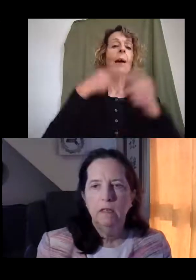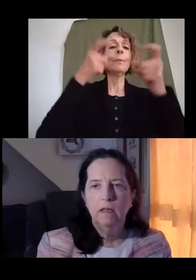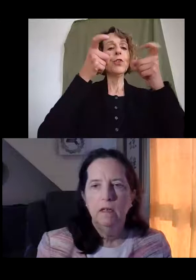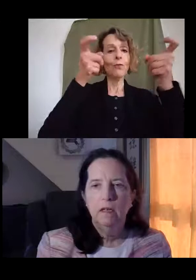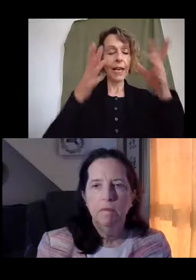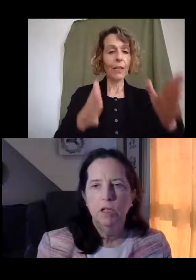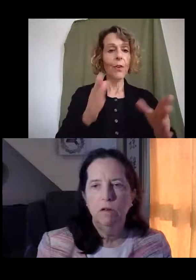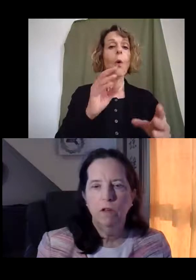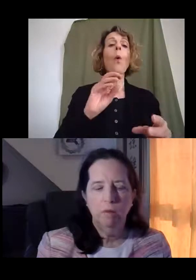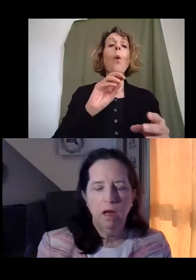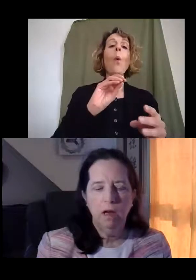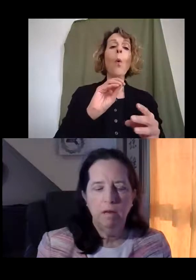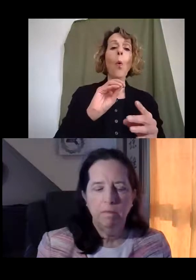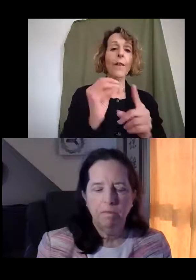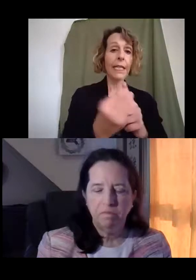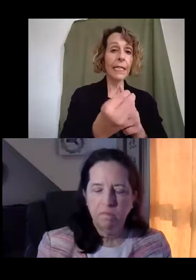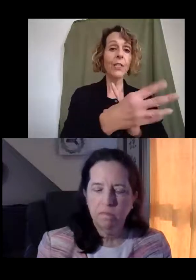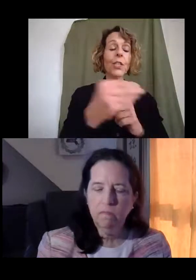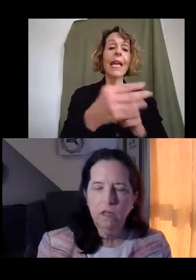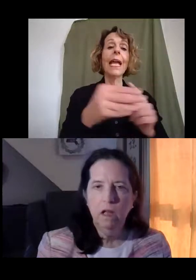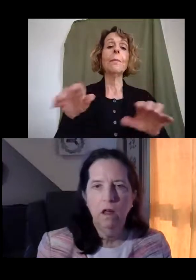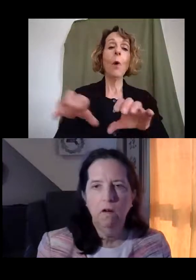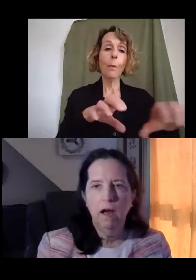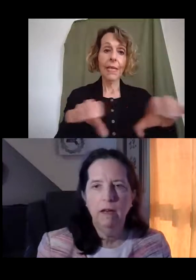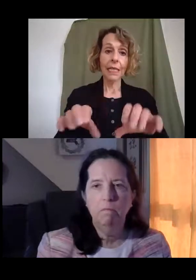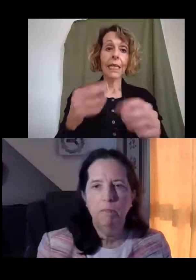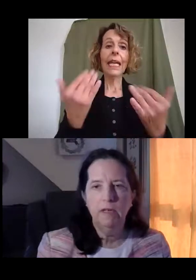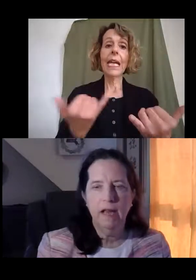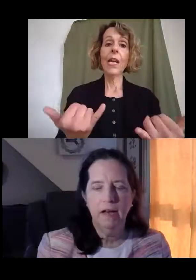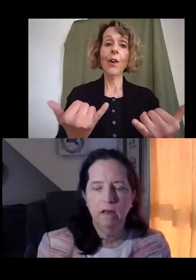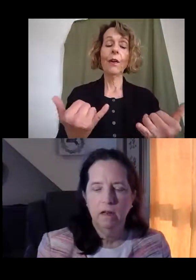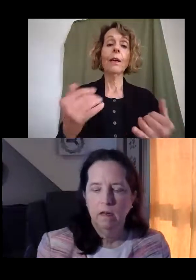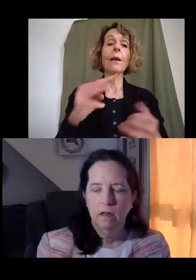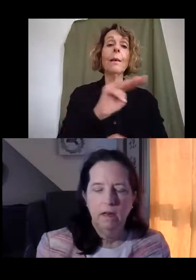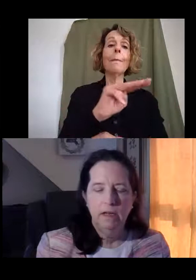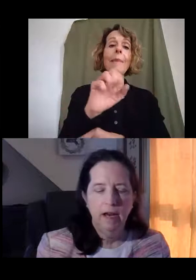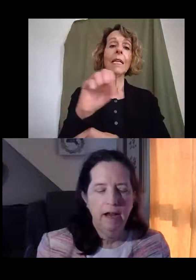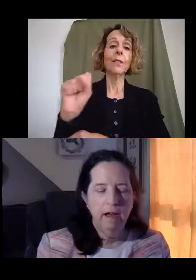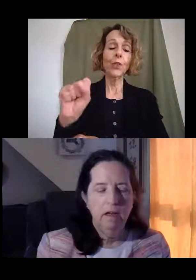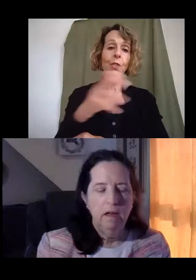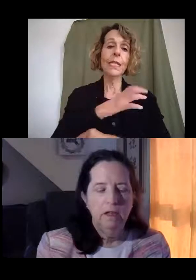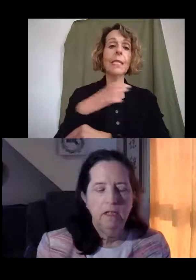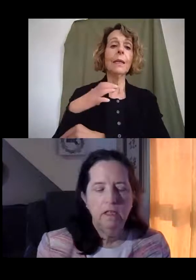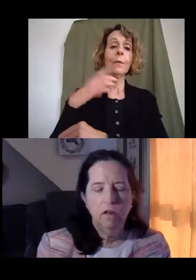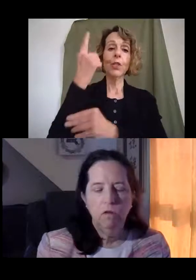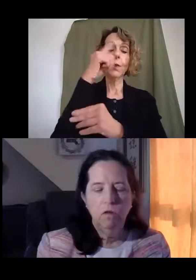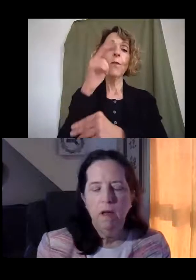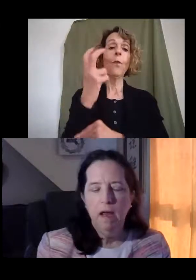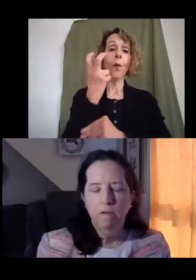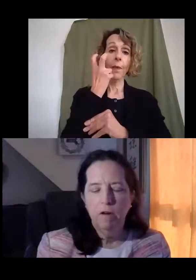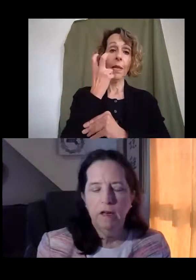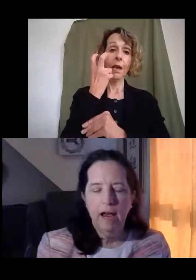Mass Commission for the Blind. Although I am presenting, this is a